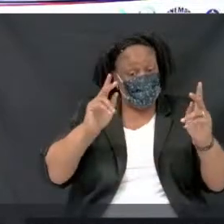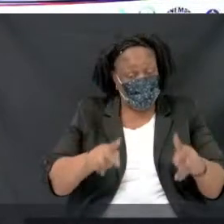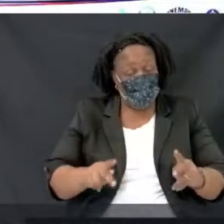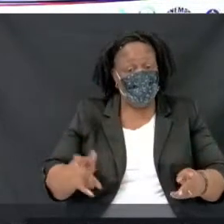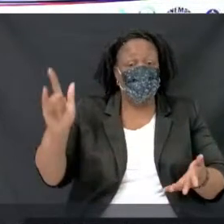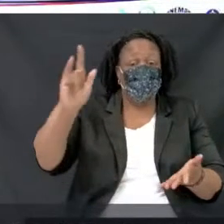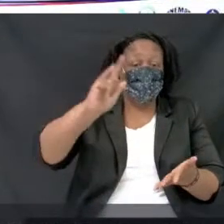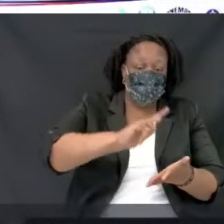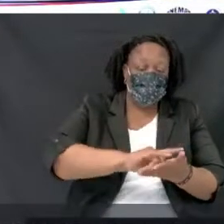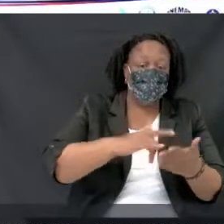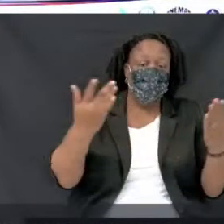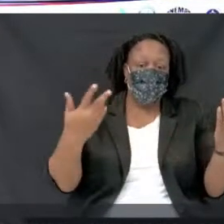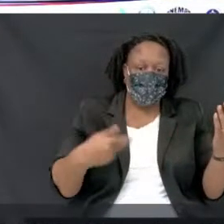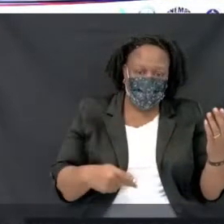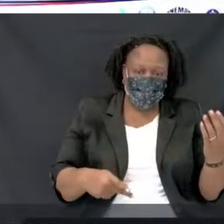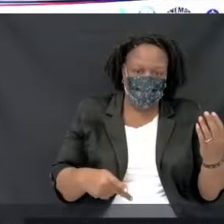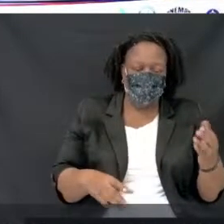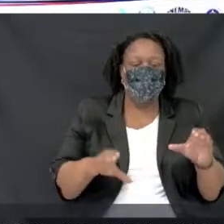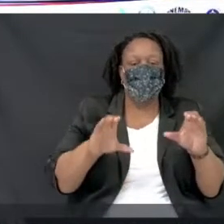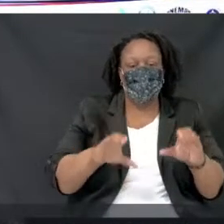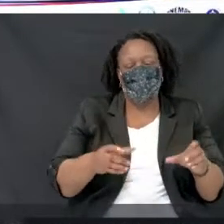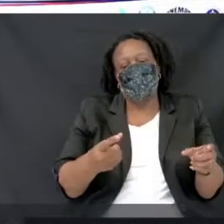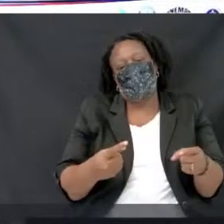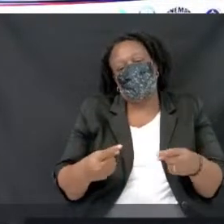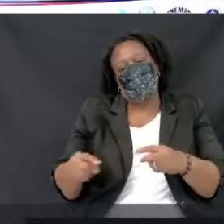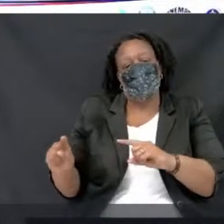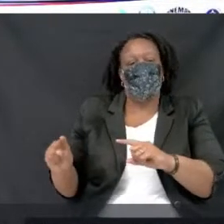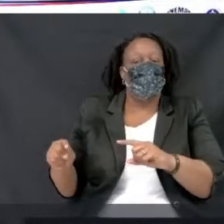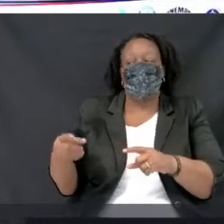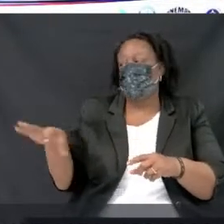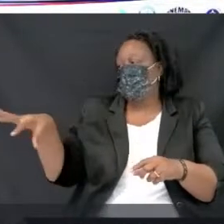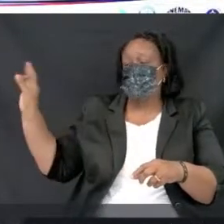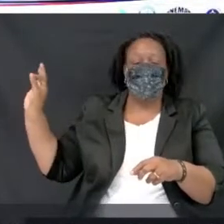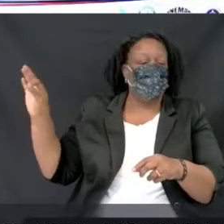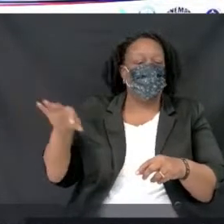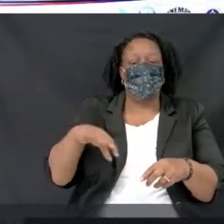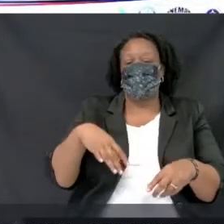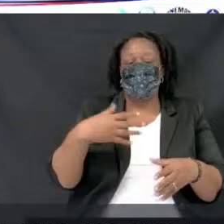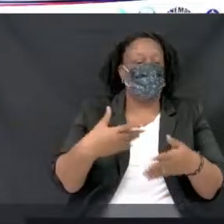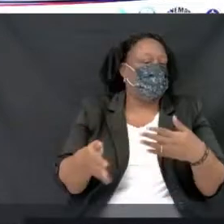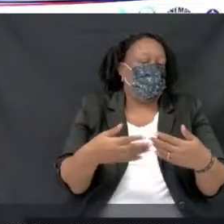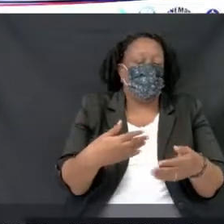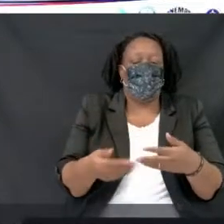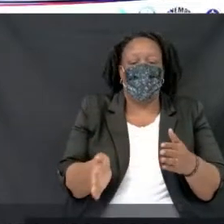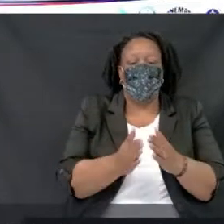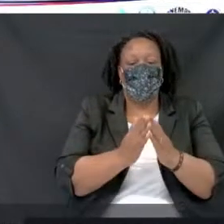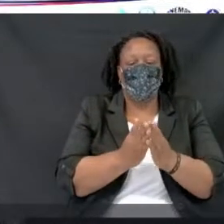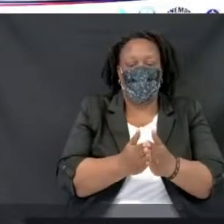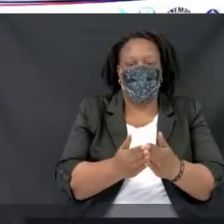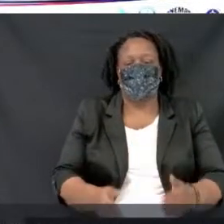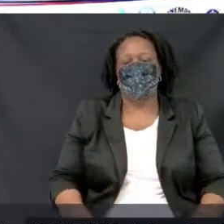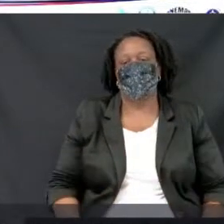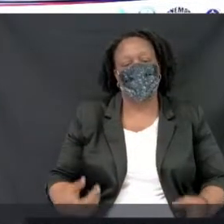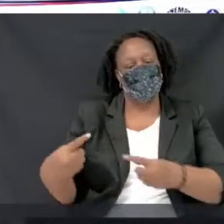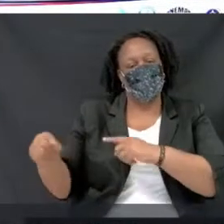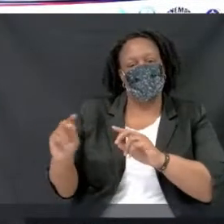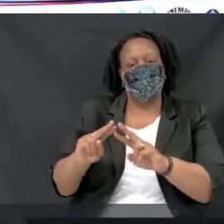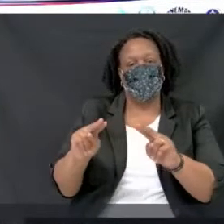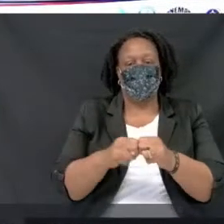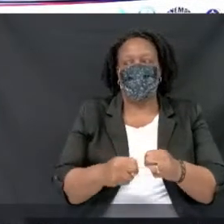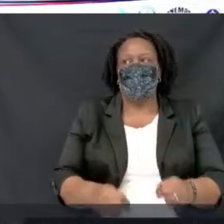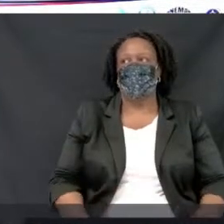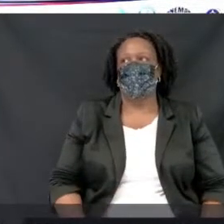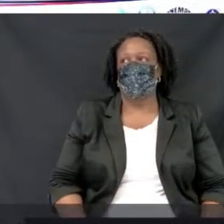about the fencing. And the fencing has brought a lot of controversy and a lot of debate. However,